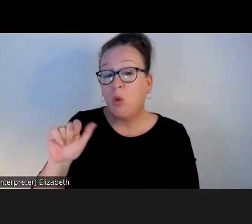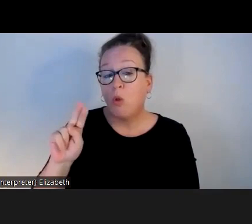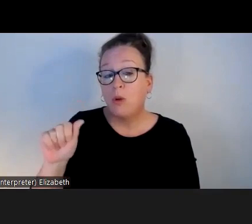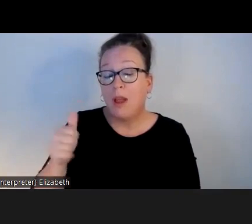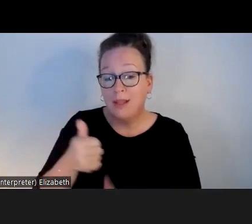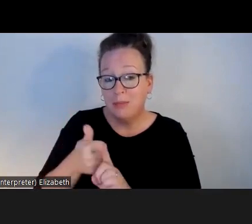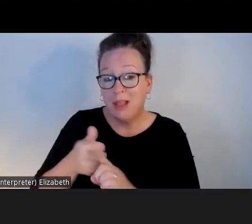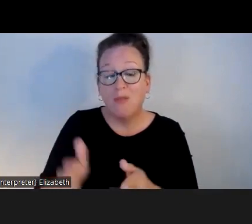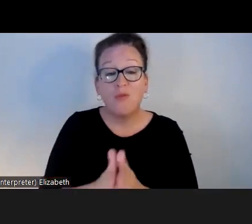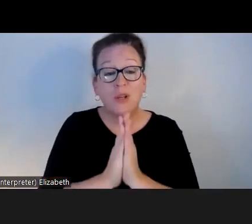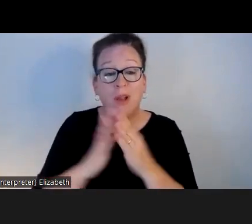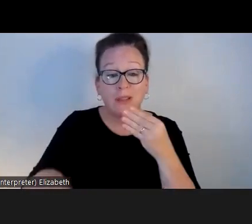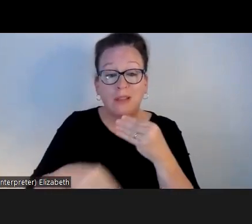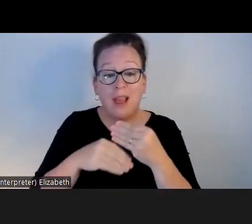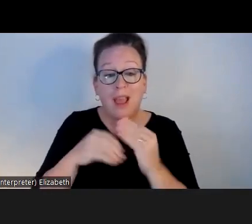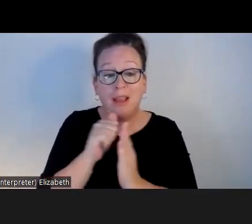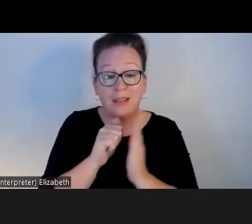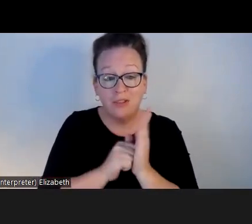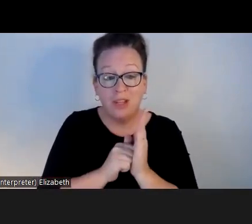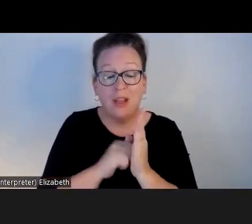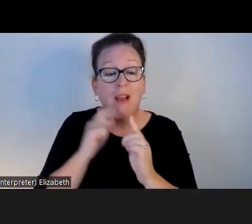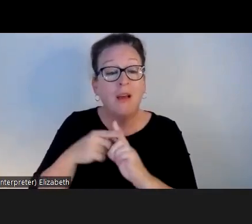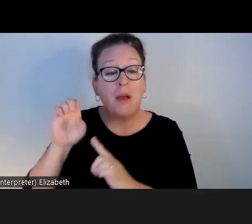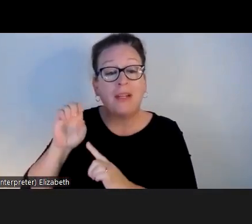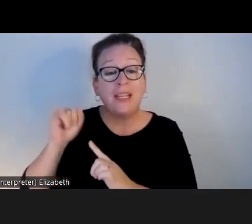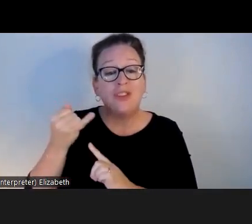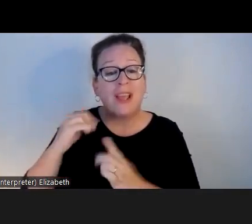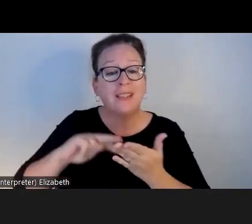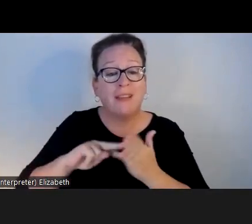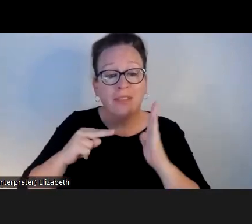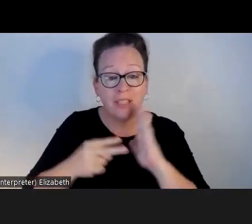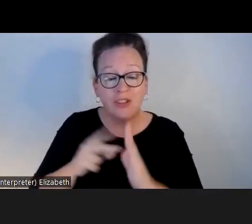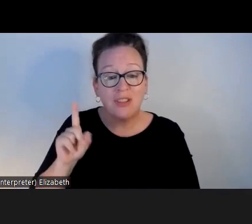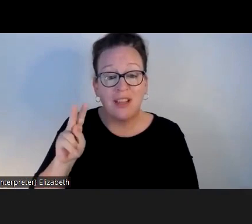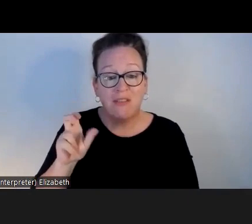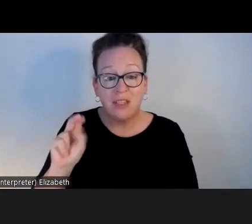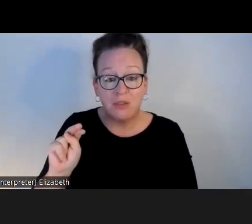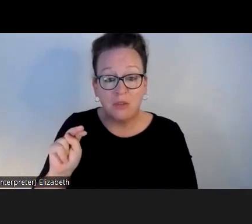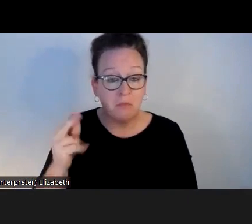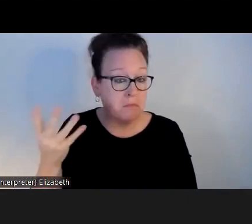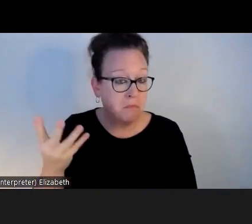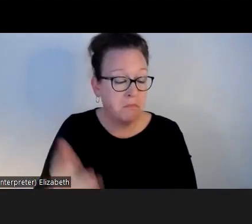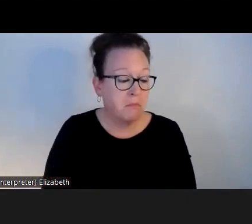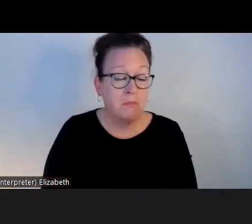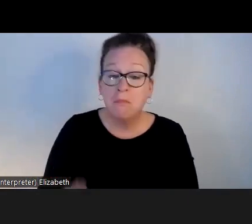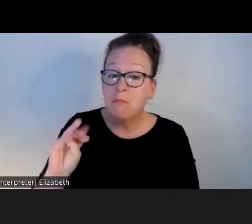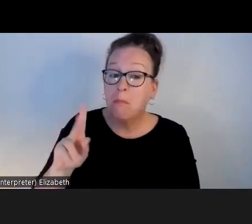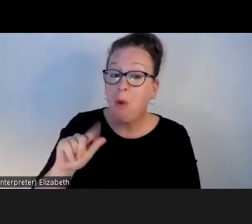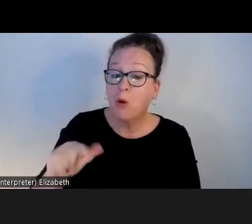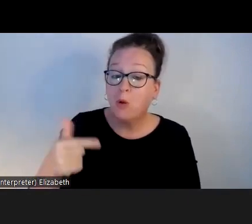the agenda item on the environmental justice definition. So Marcos.